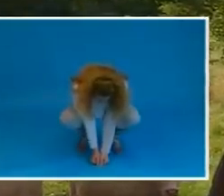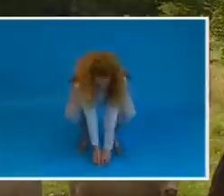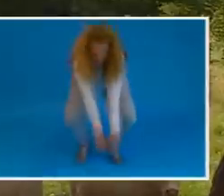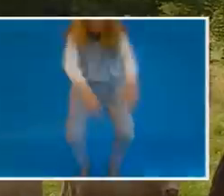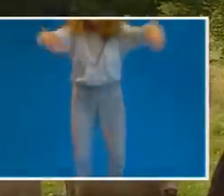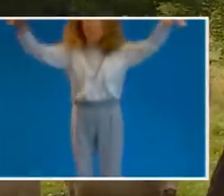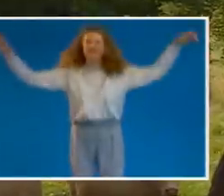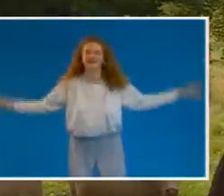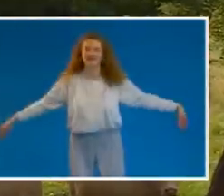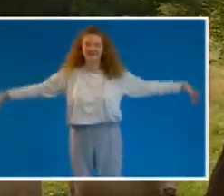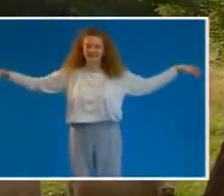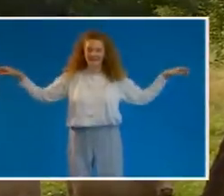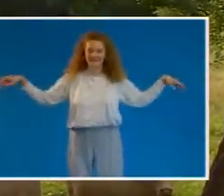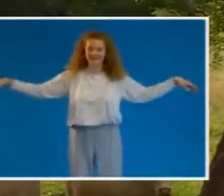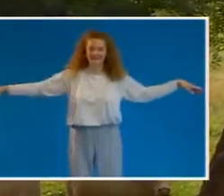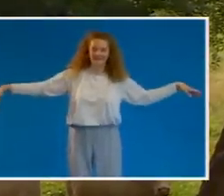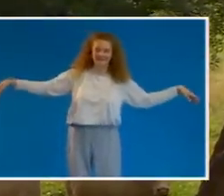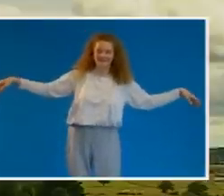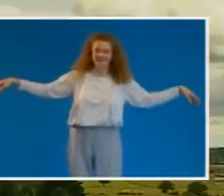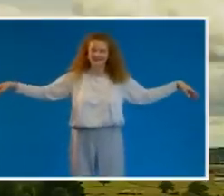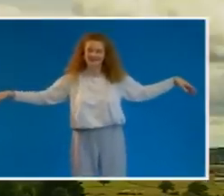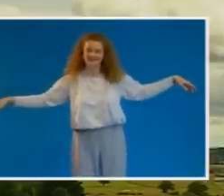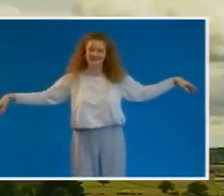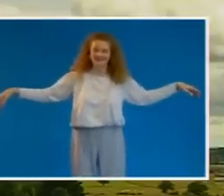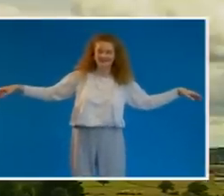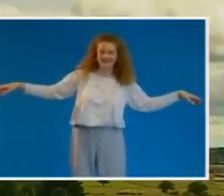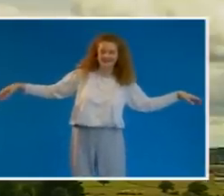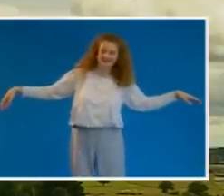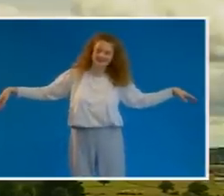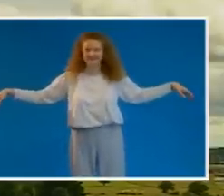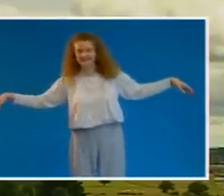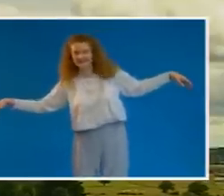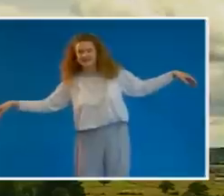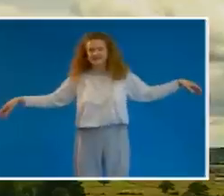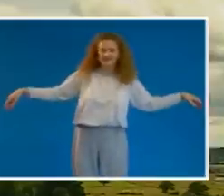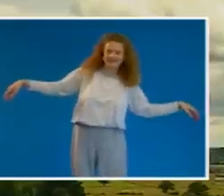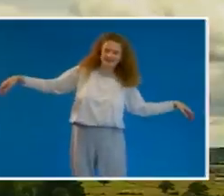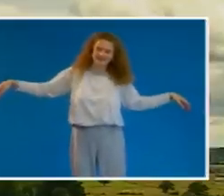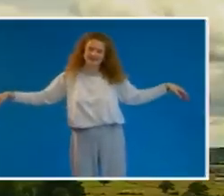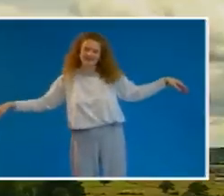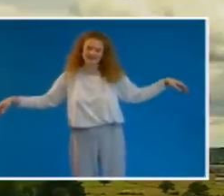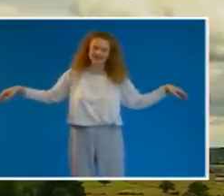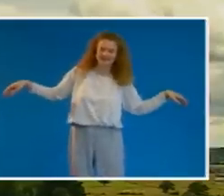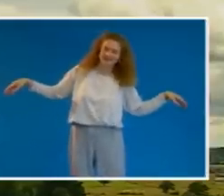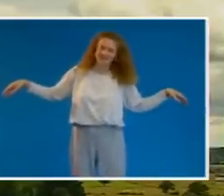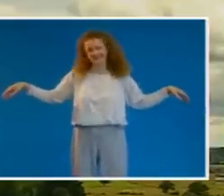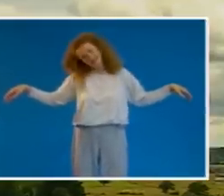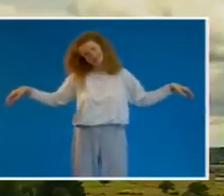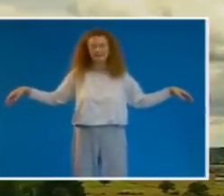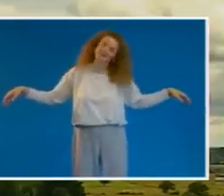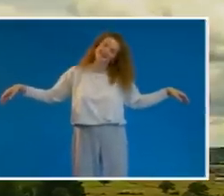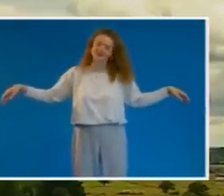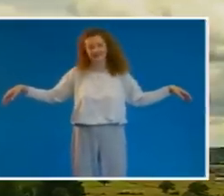bed, up jumped the scarecrow, and this is what he said. I'm a dingle-dangle scarecrow with